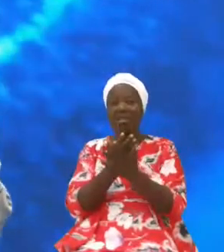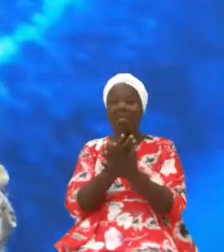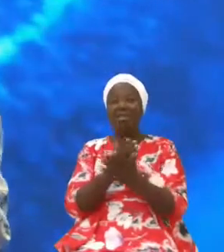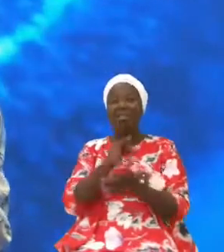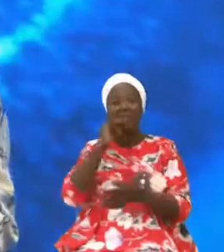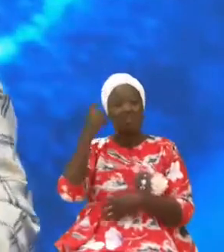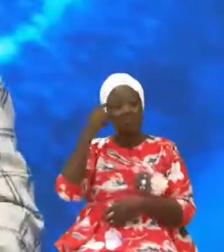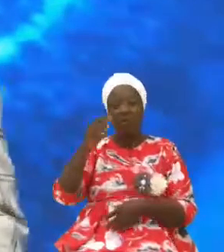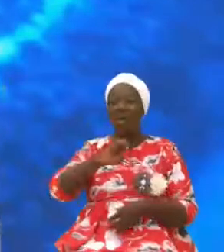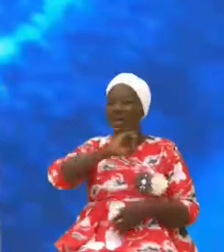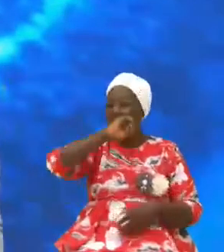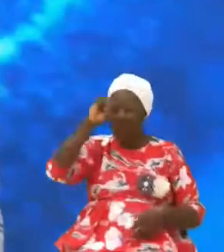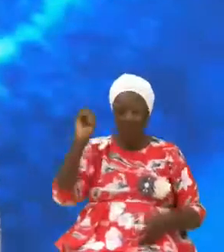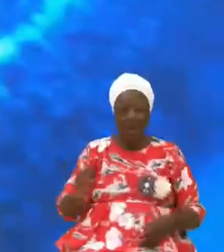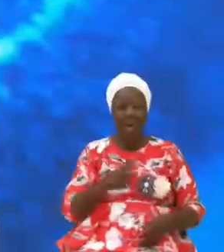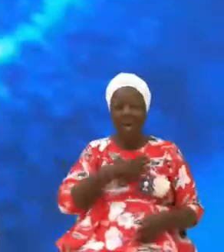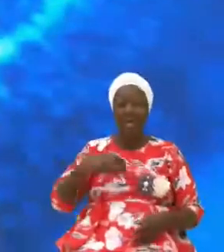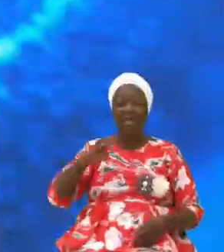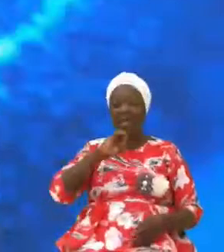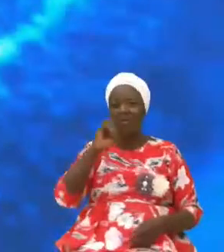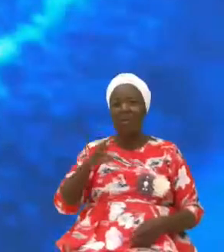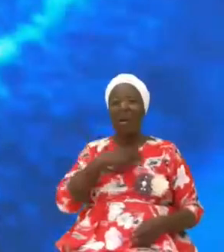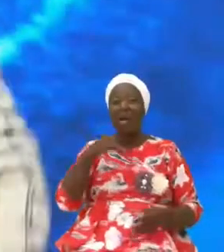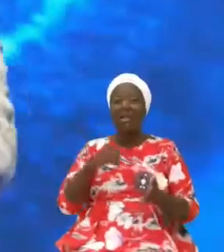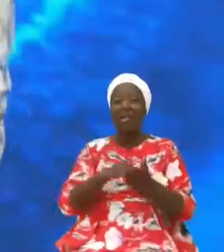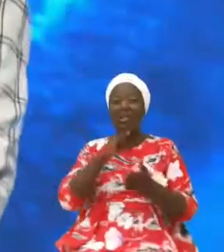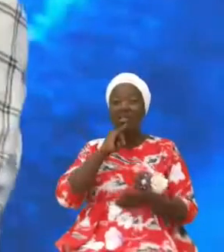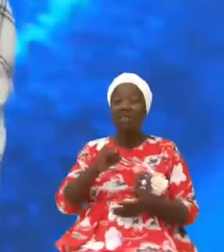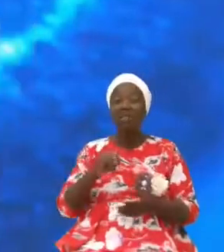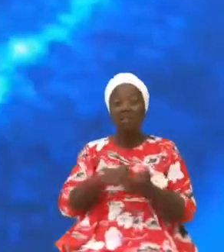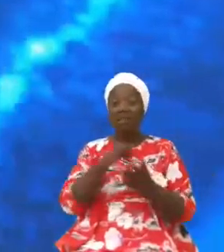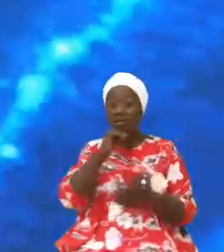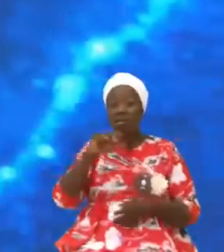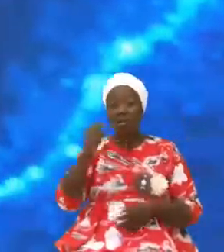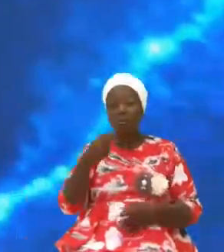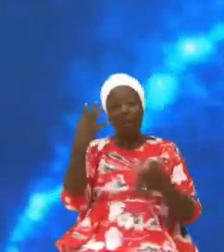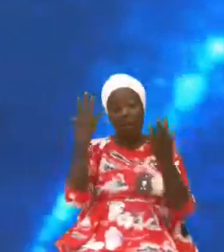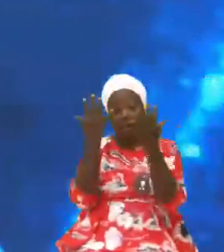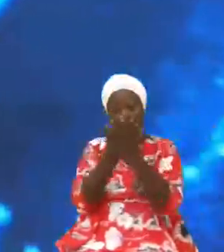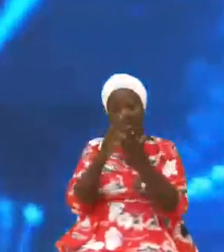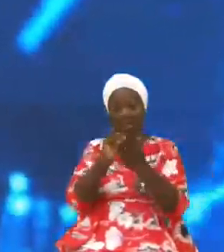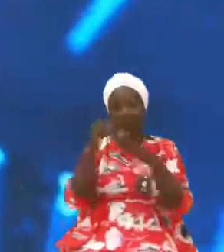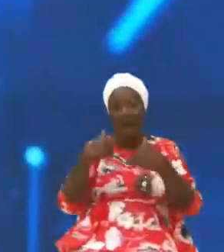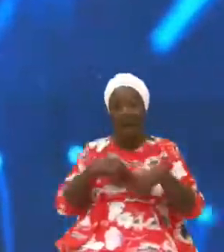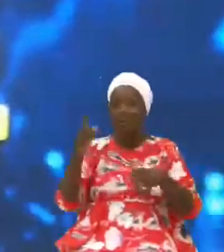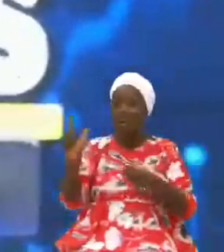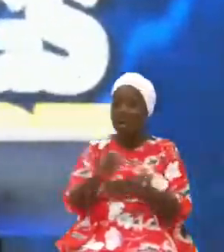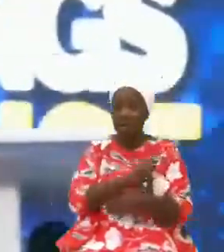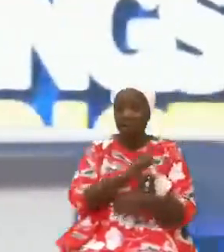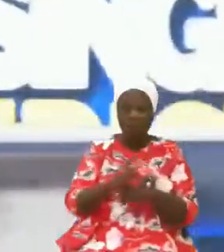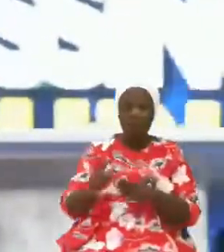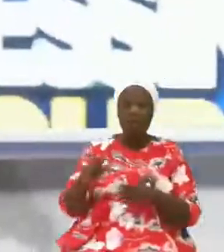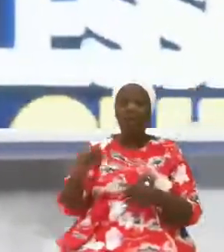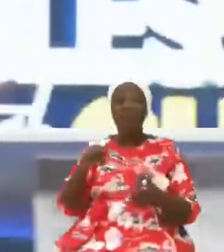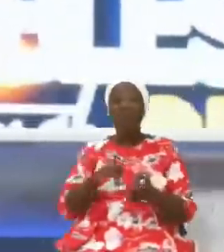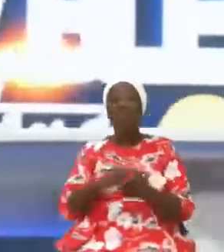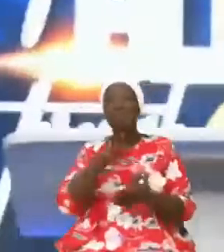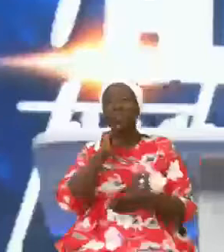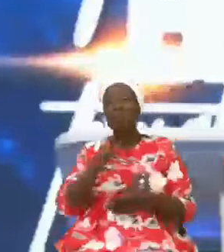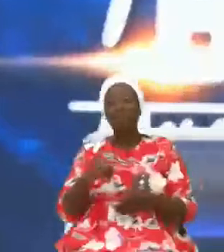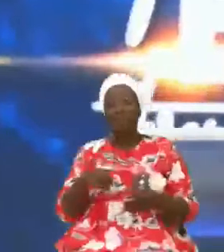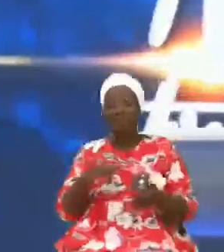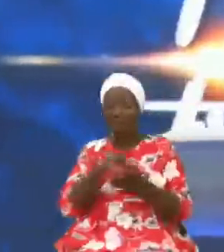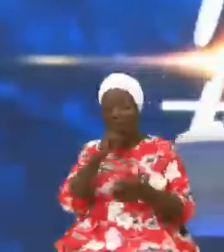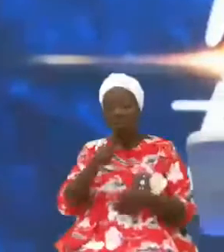prison is going to be everlasting. And it's not only prison with hard labor,